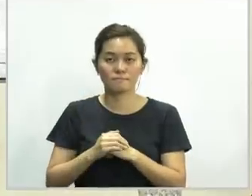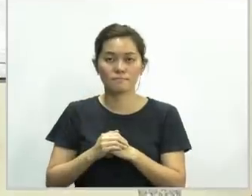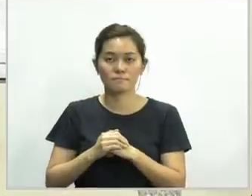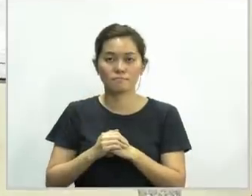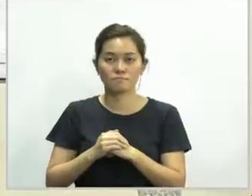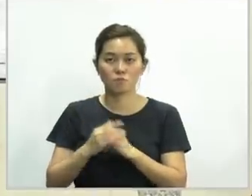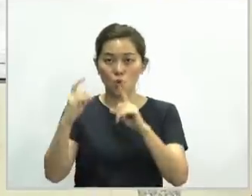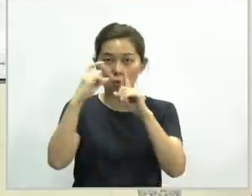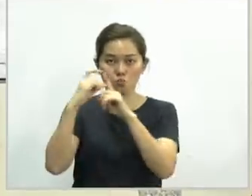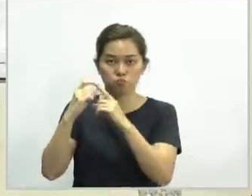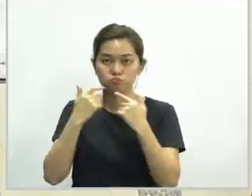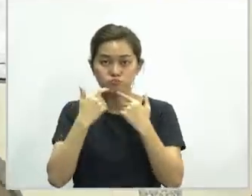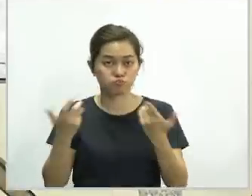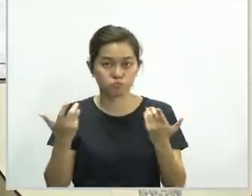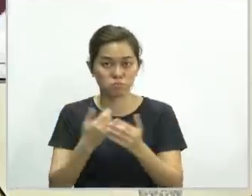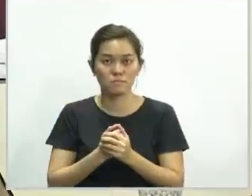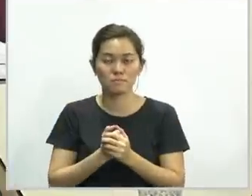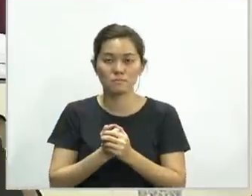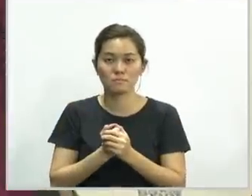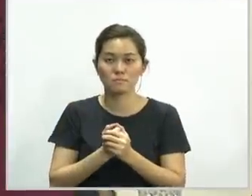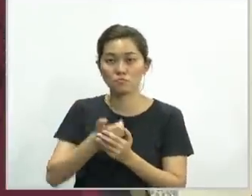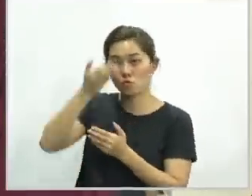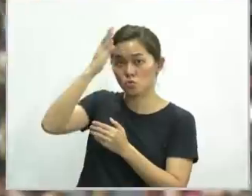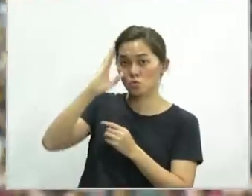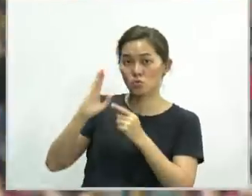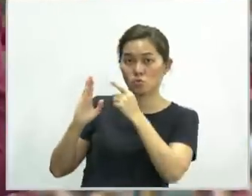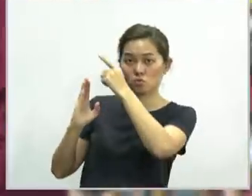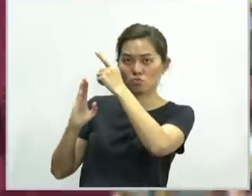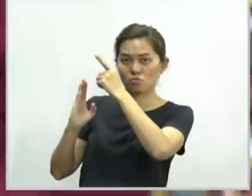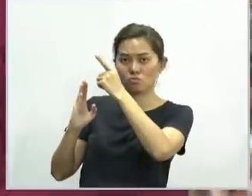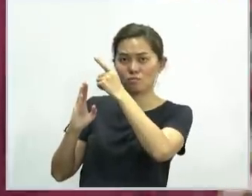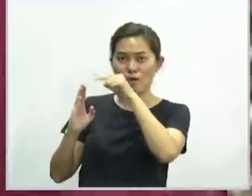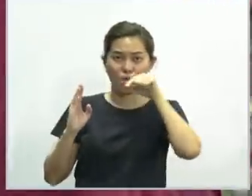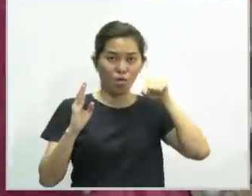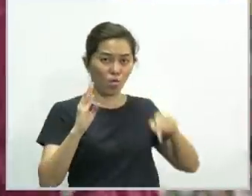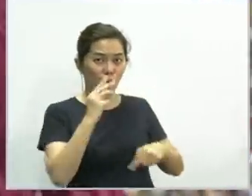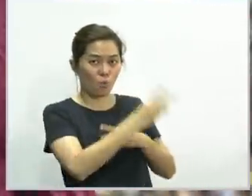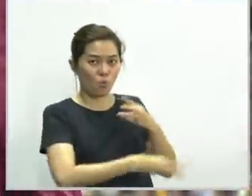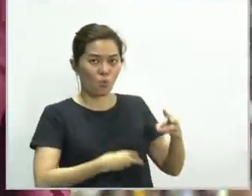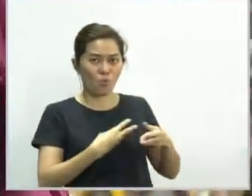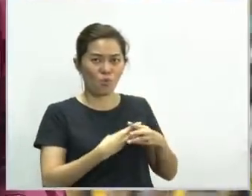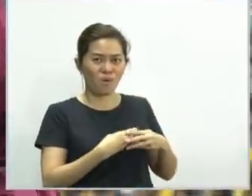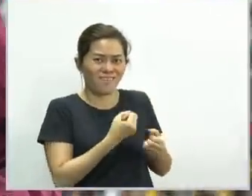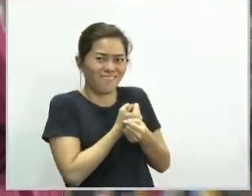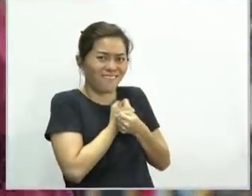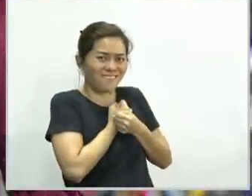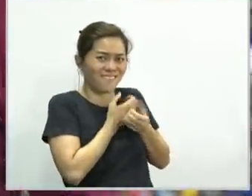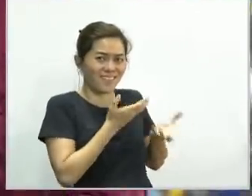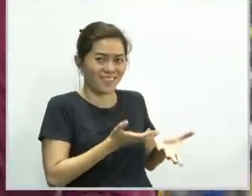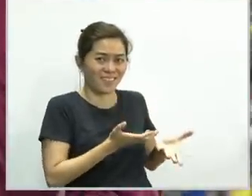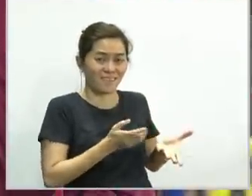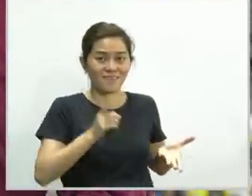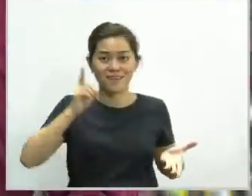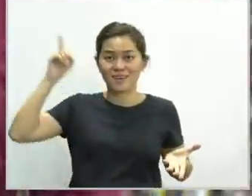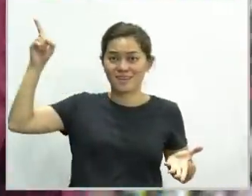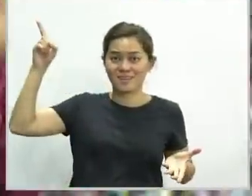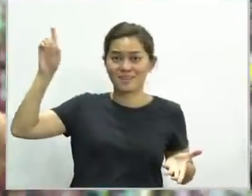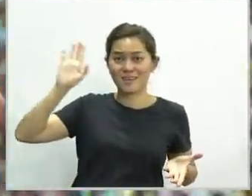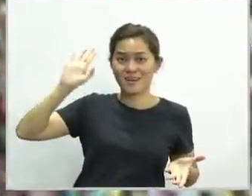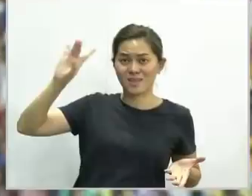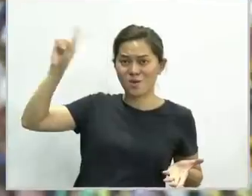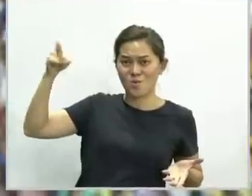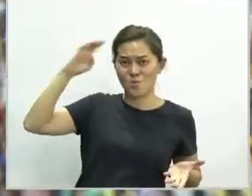those words say, "For God so loved the world that he gave